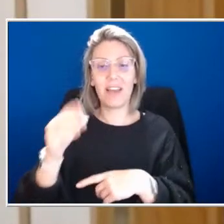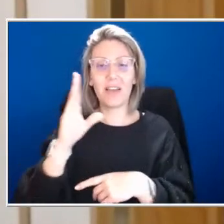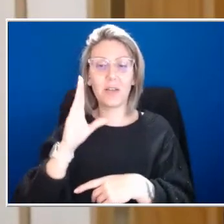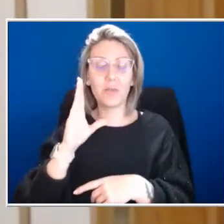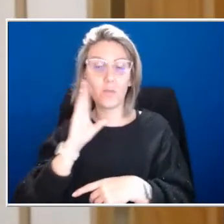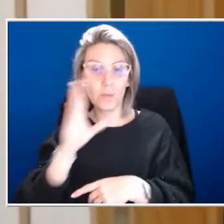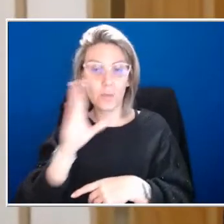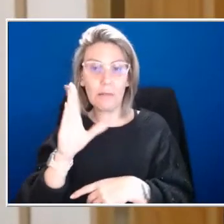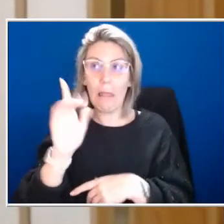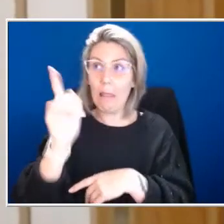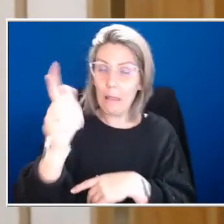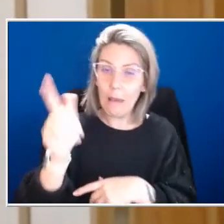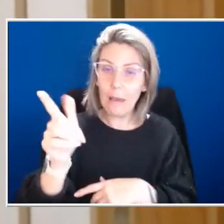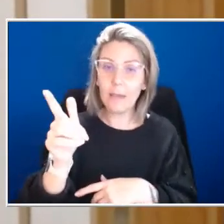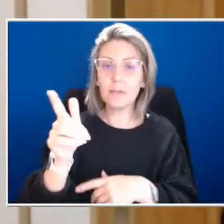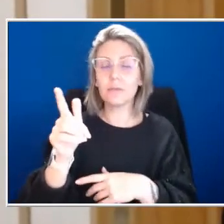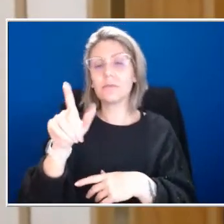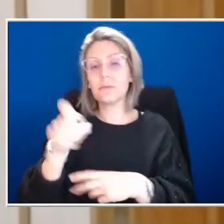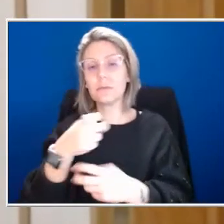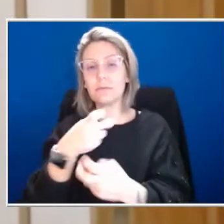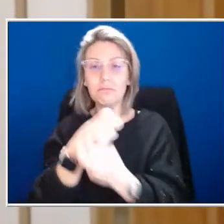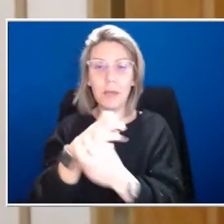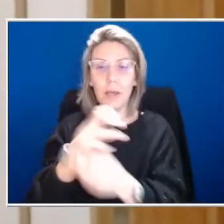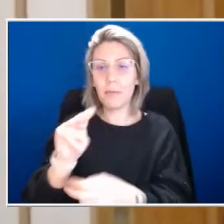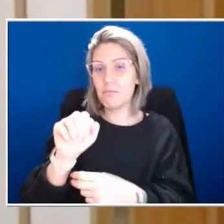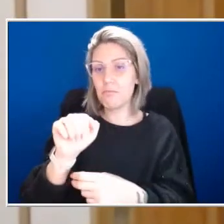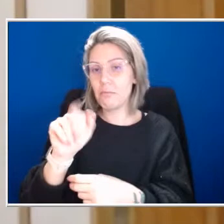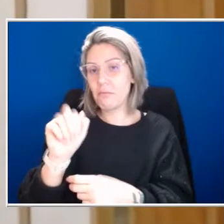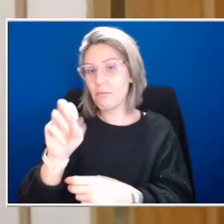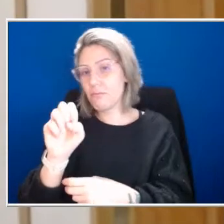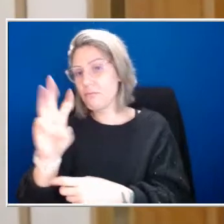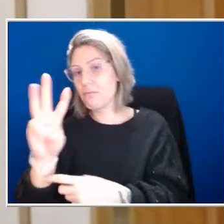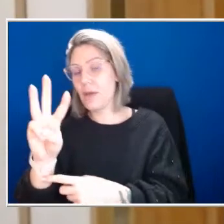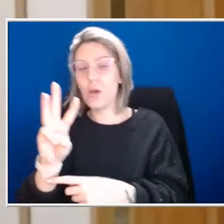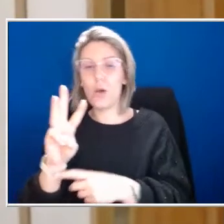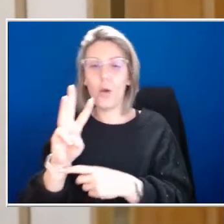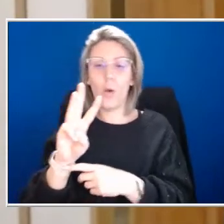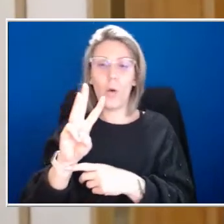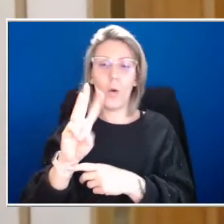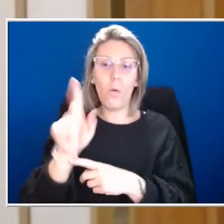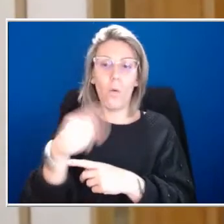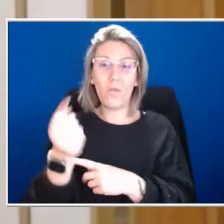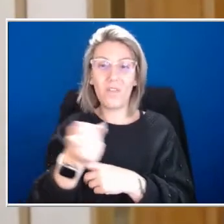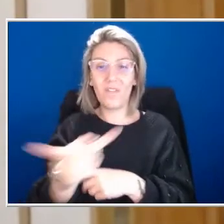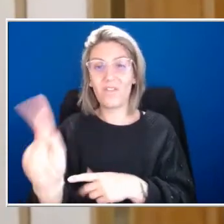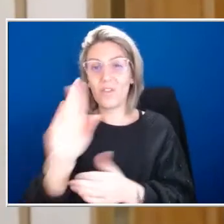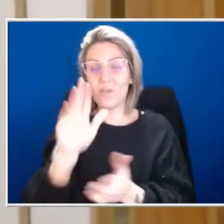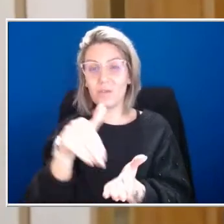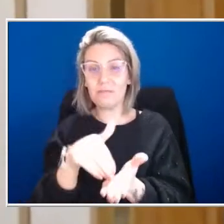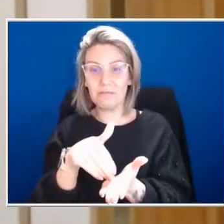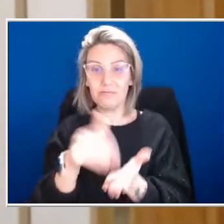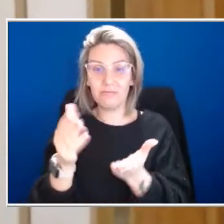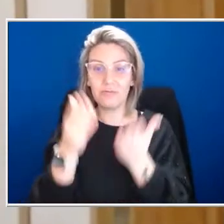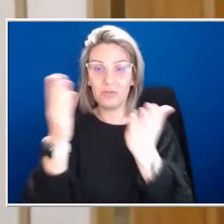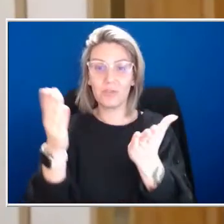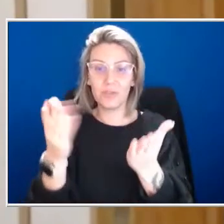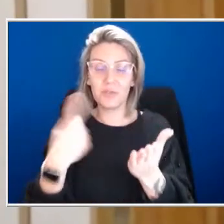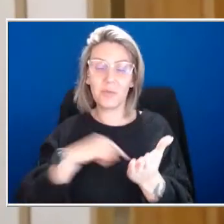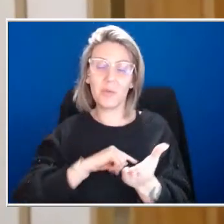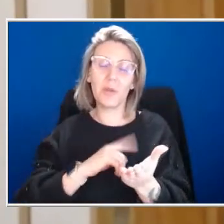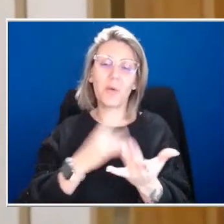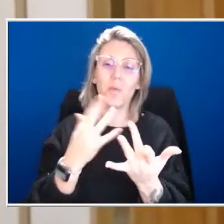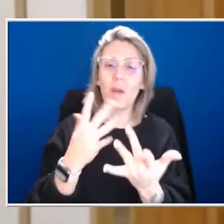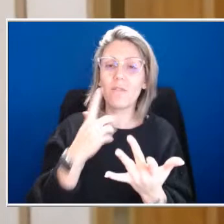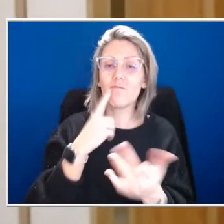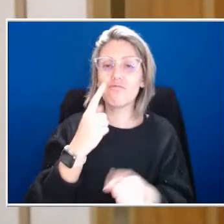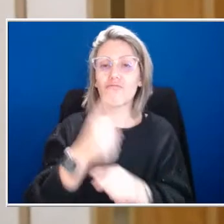marrow transplant, which is very unique heart transplant, bone marrow transplant. Only few centers offer it. But we are again waiting for right time on him